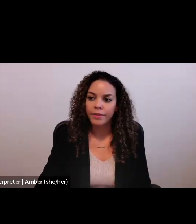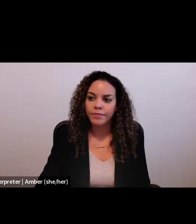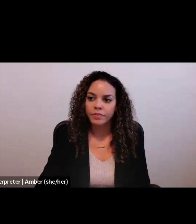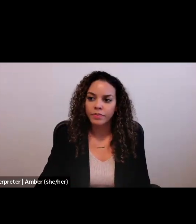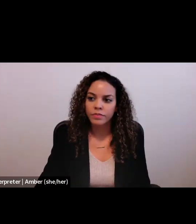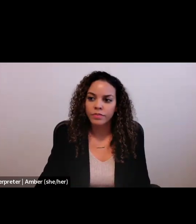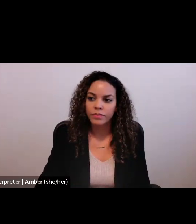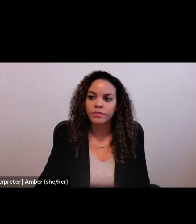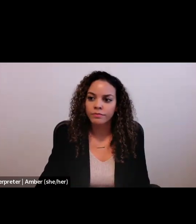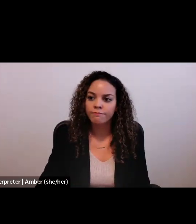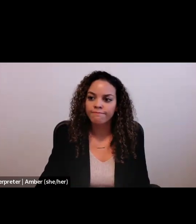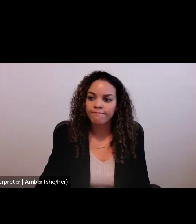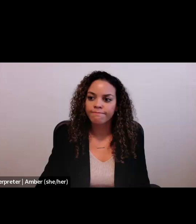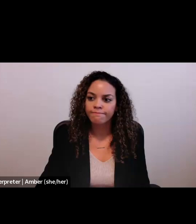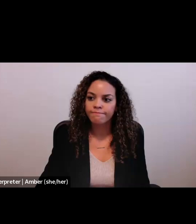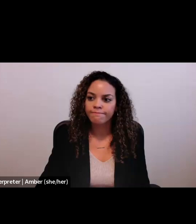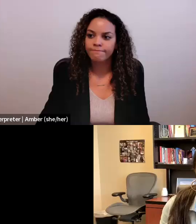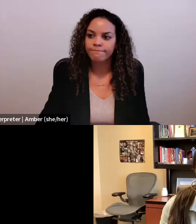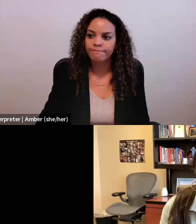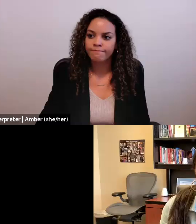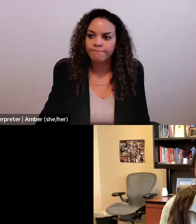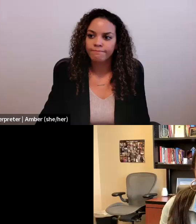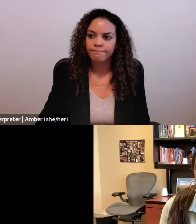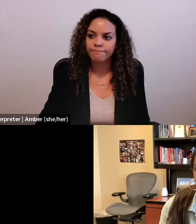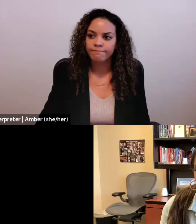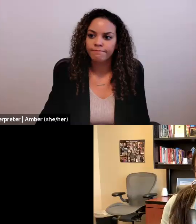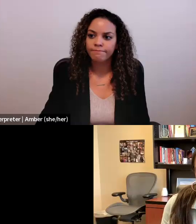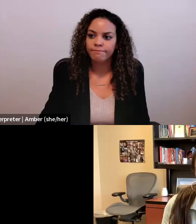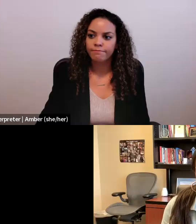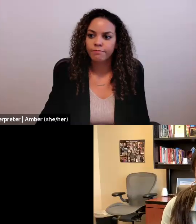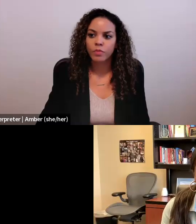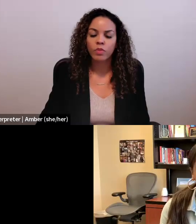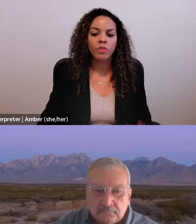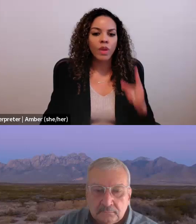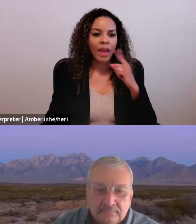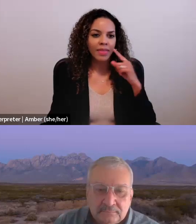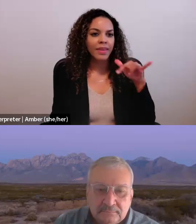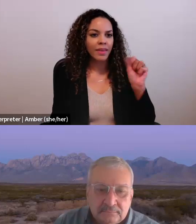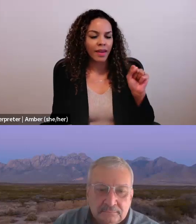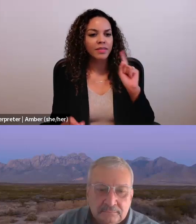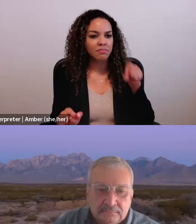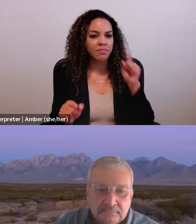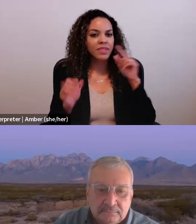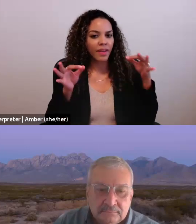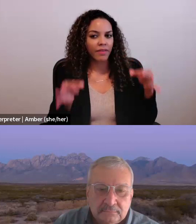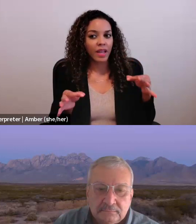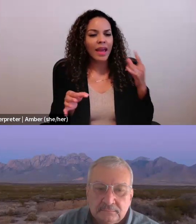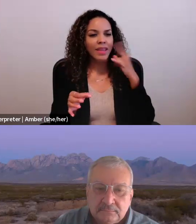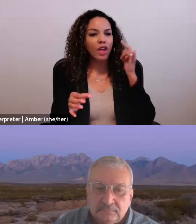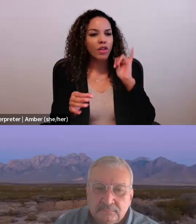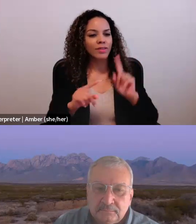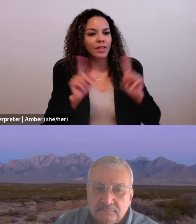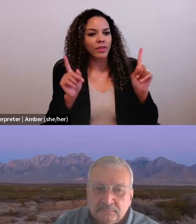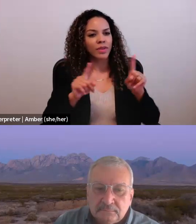I think yes. I think definitely. I think that, again, I think that might look differently depending on what your